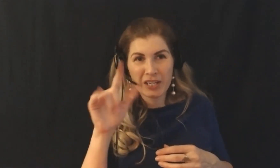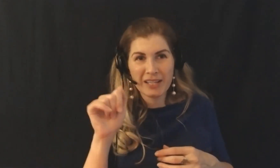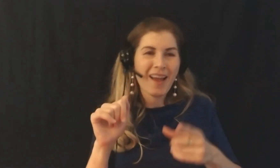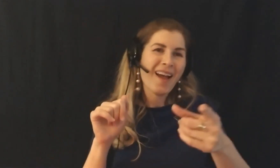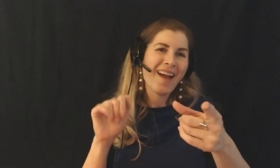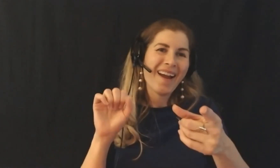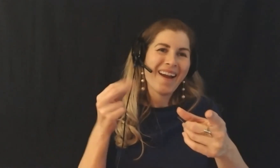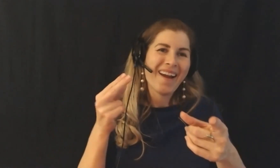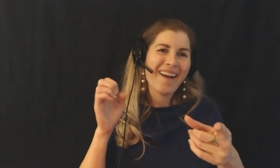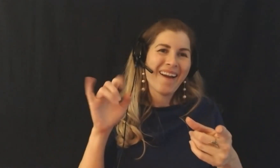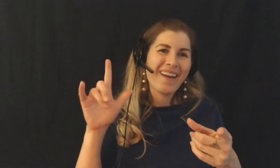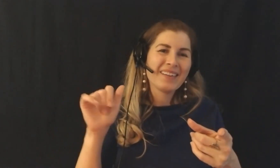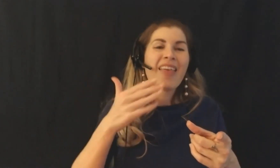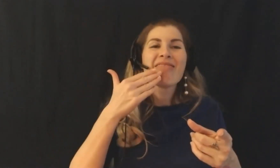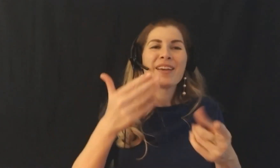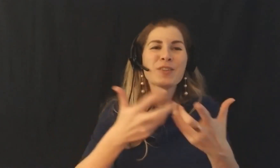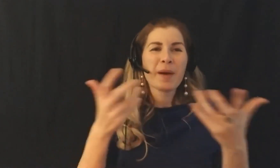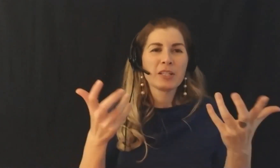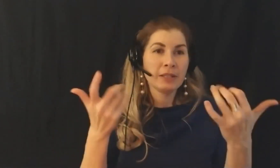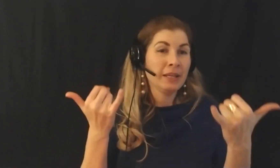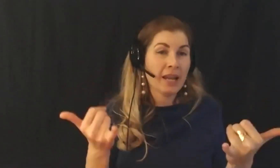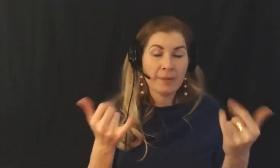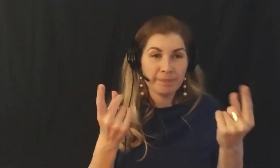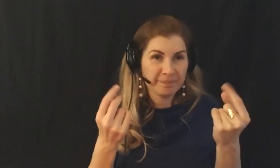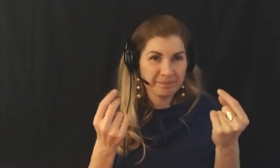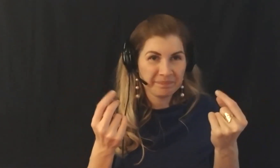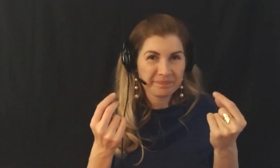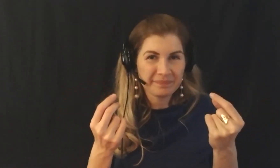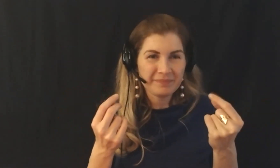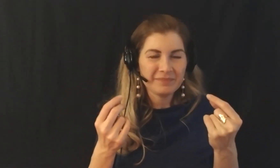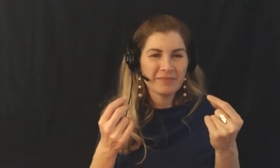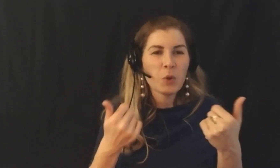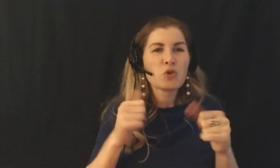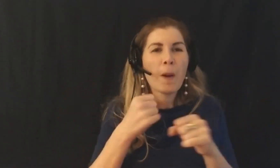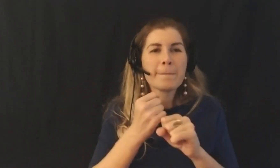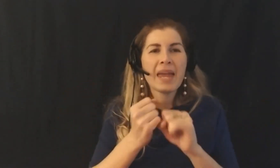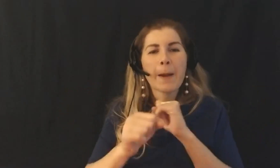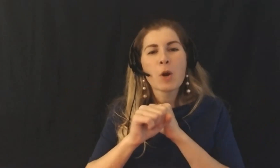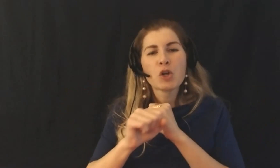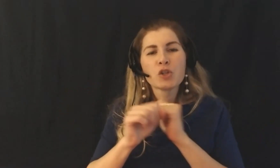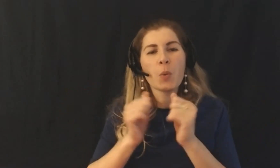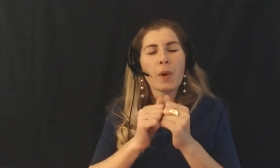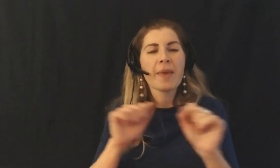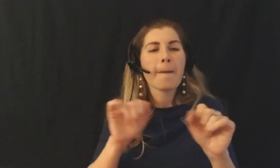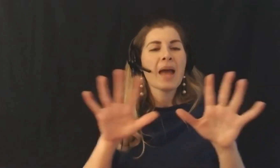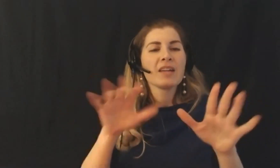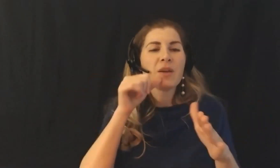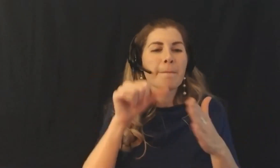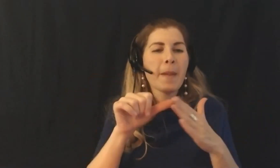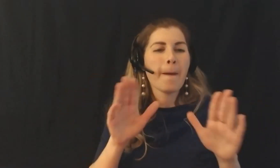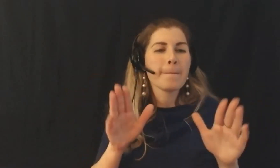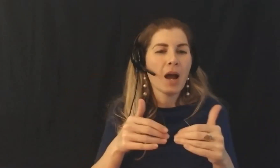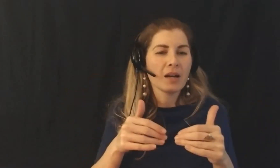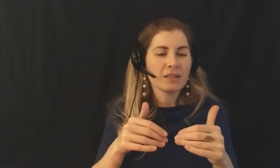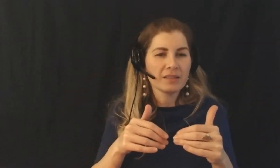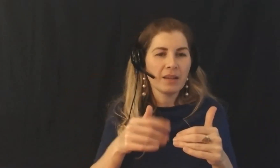Sheila, thank you so much. All right, so the way this will work, we are trying to create a commercial around the magic mailbox. We are commercial